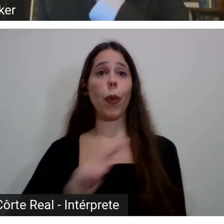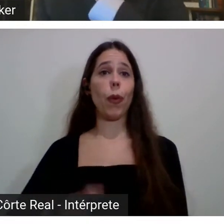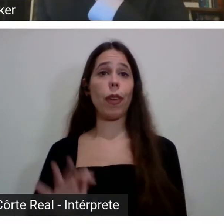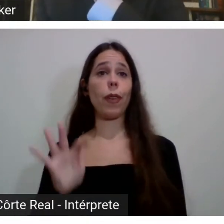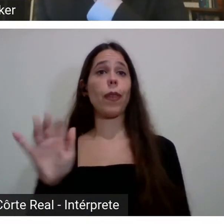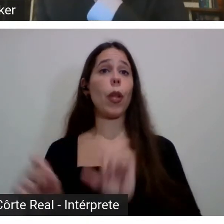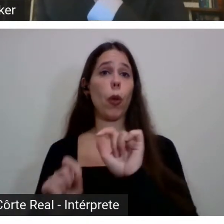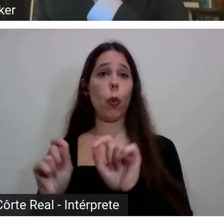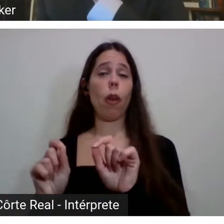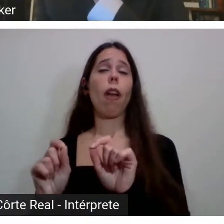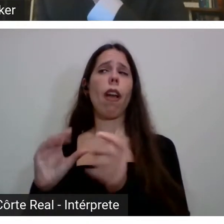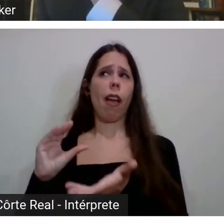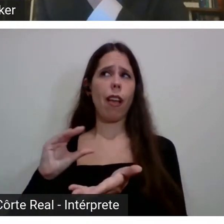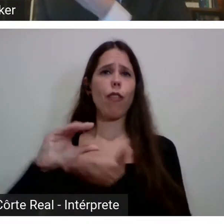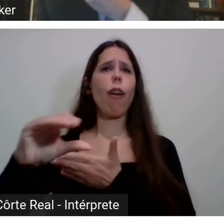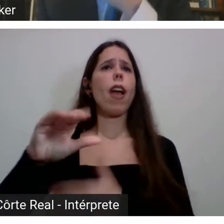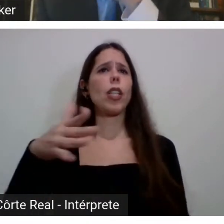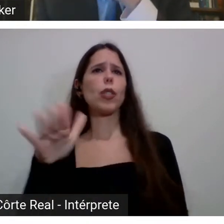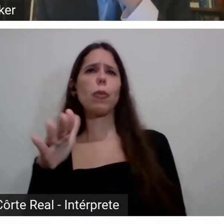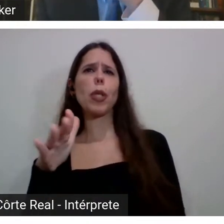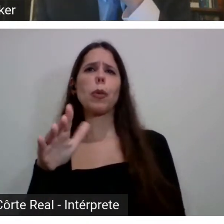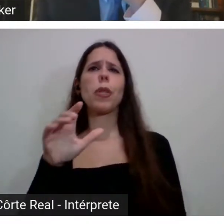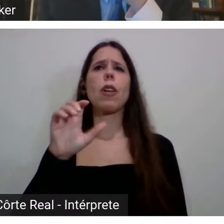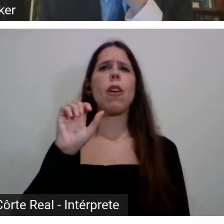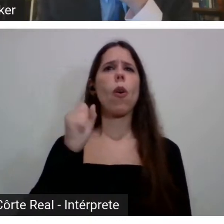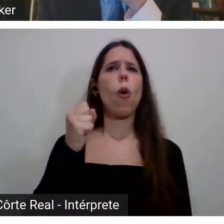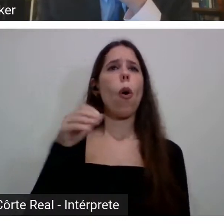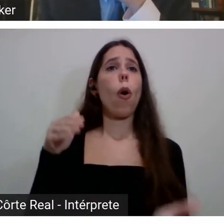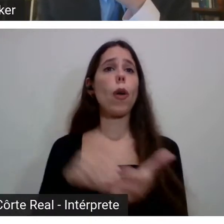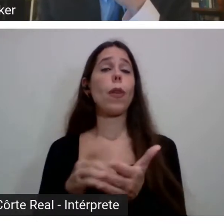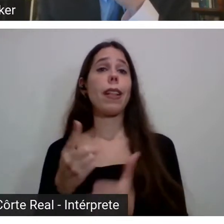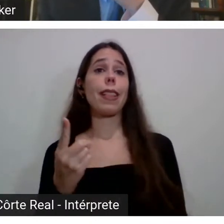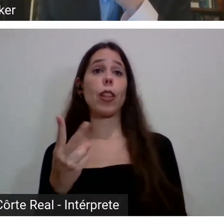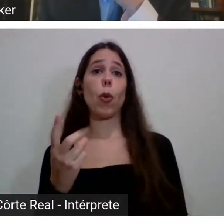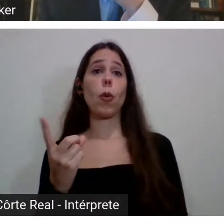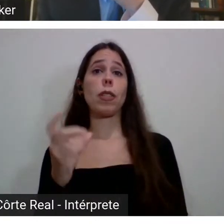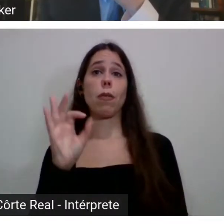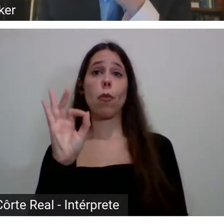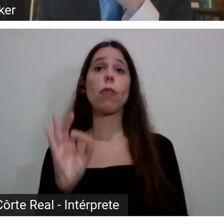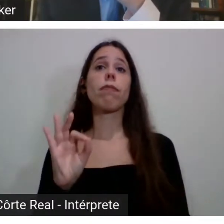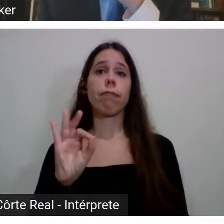em torno de 8 a 12% na educação básica.